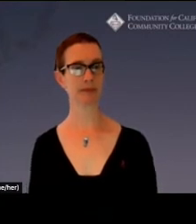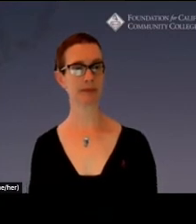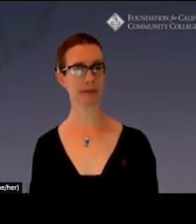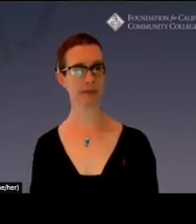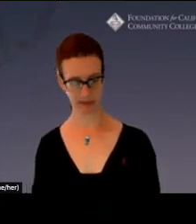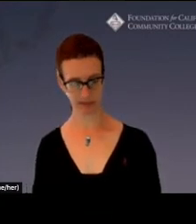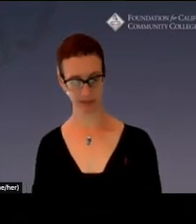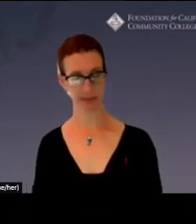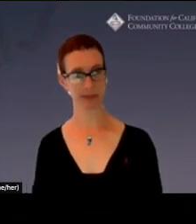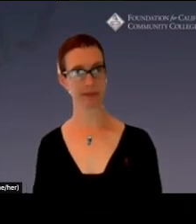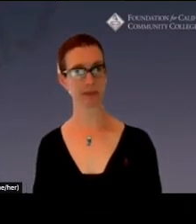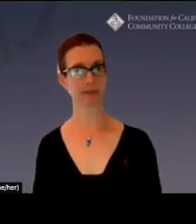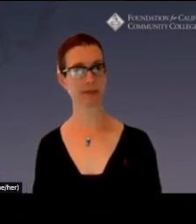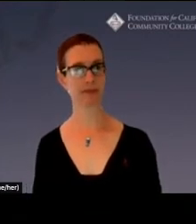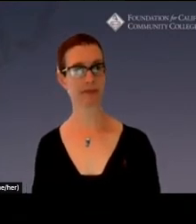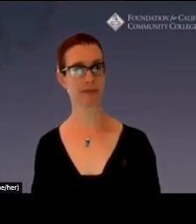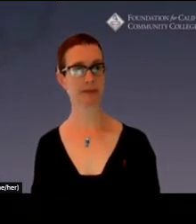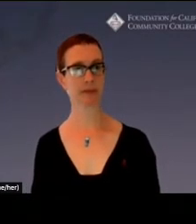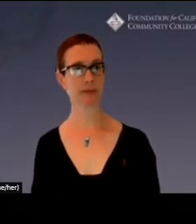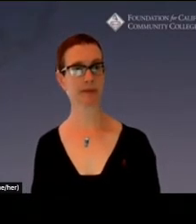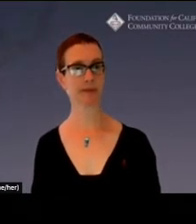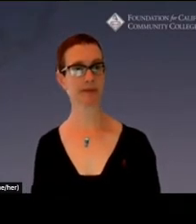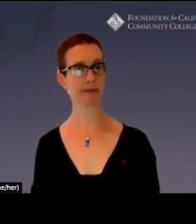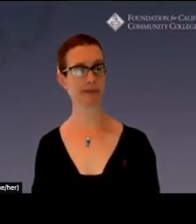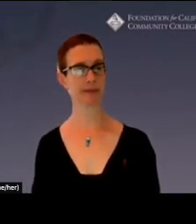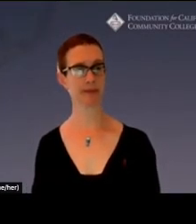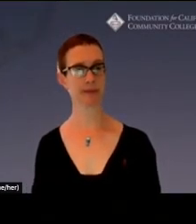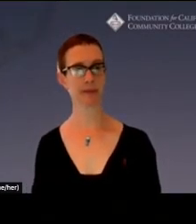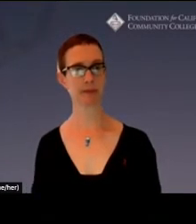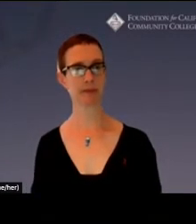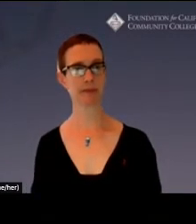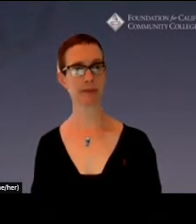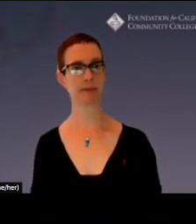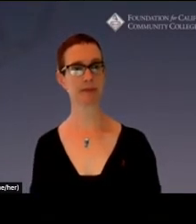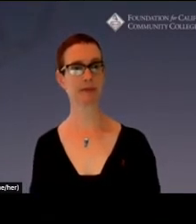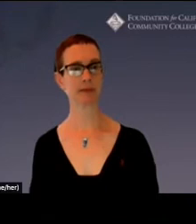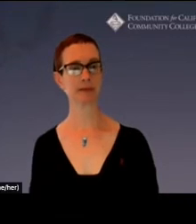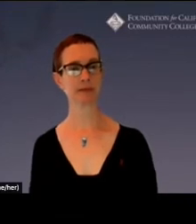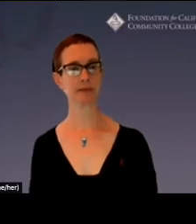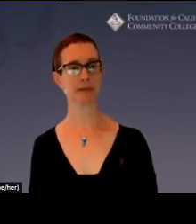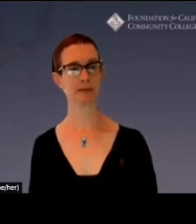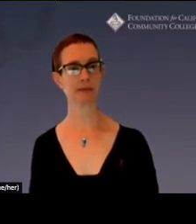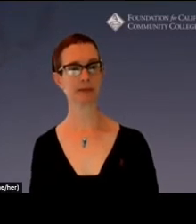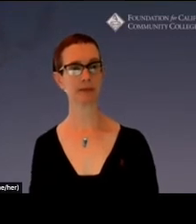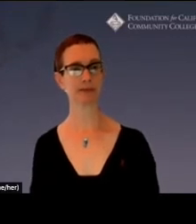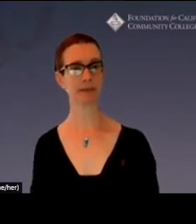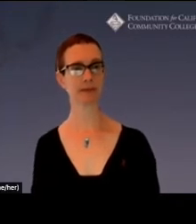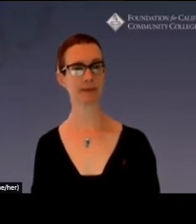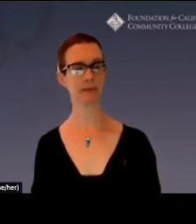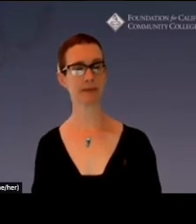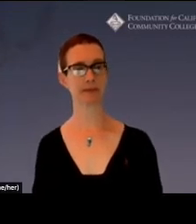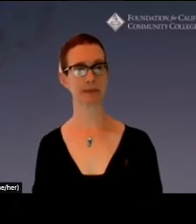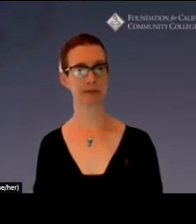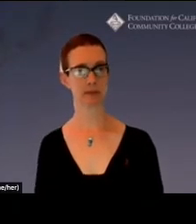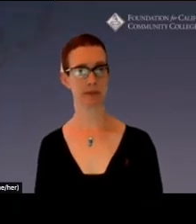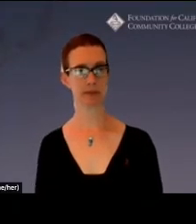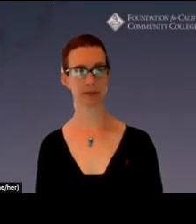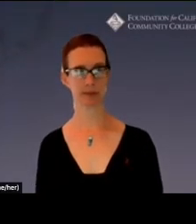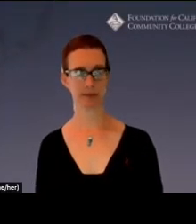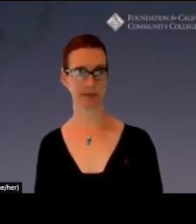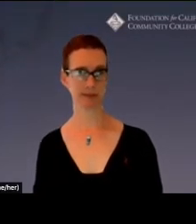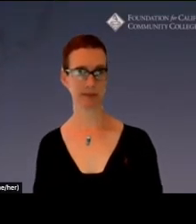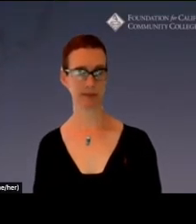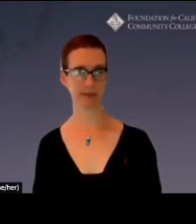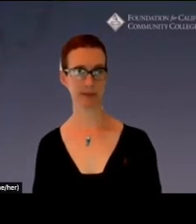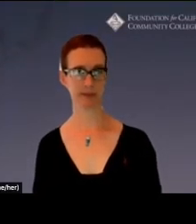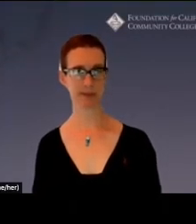So yes, a UC can be in 2 collaboratives, but if they were to be the lead, they could only be the lead for one of